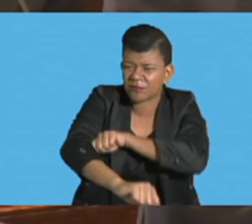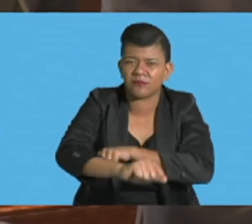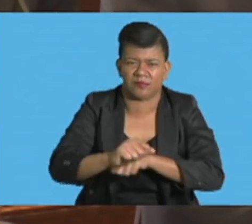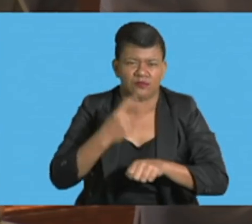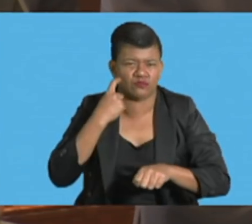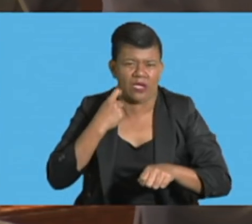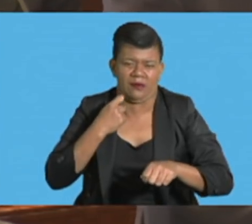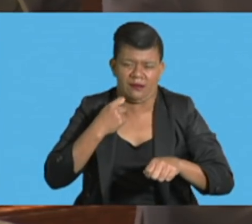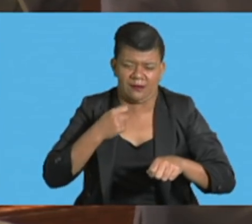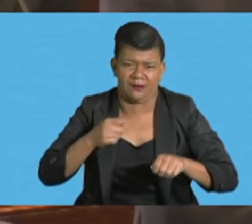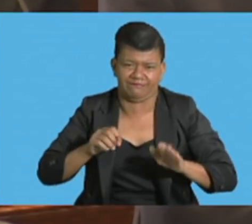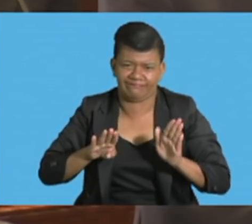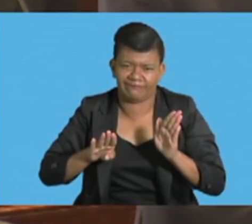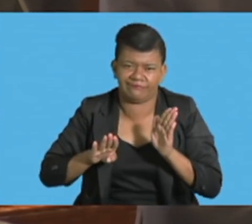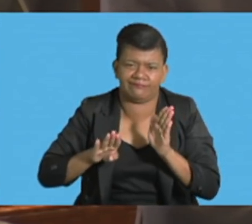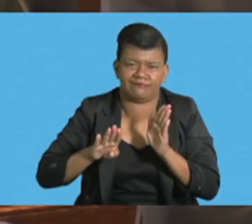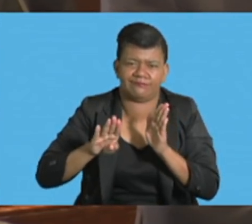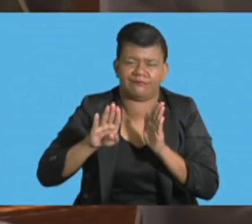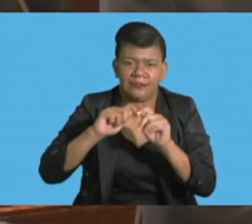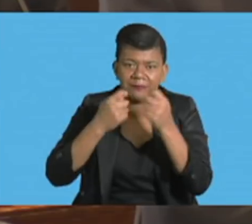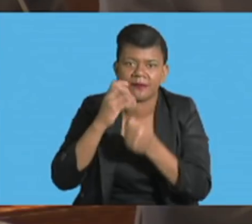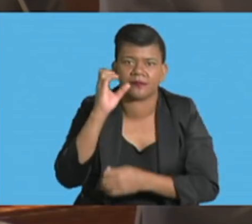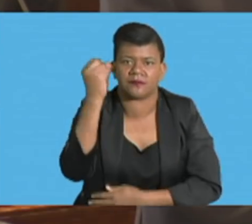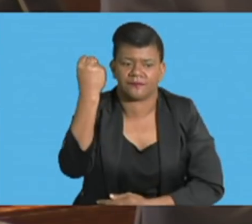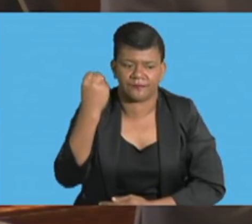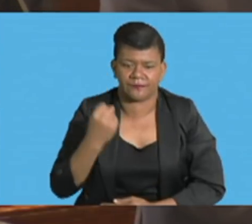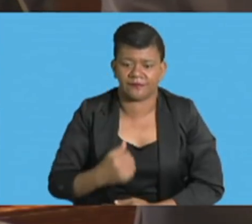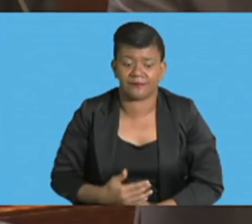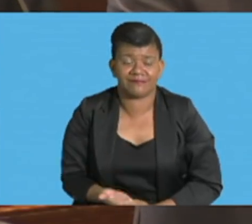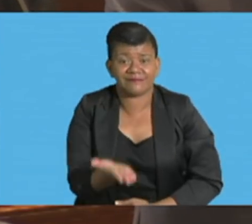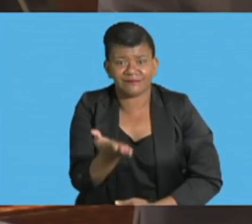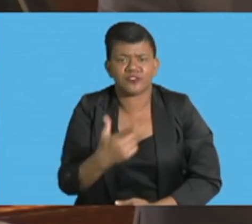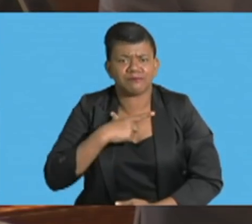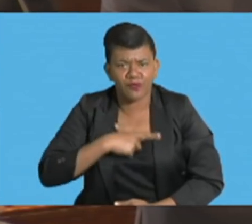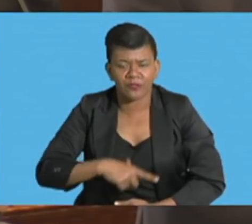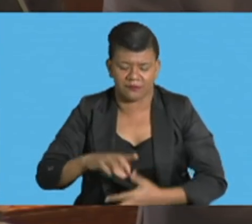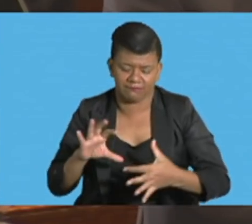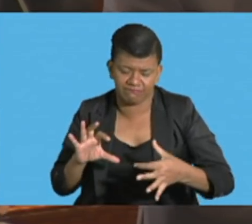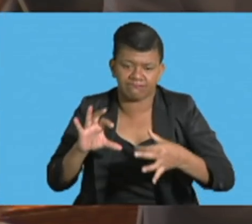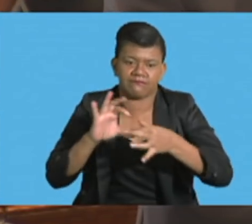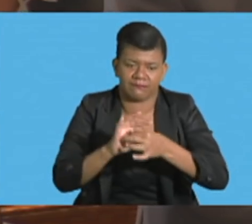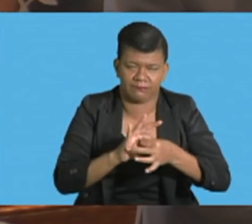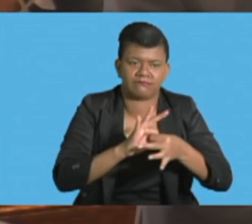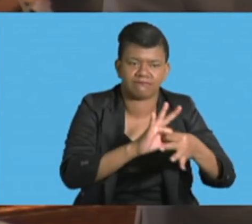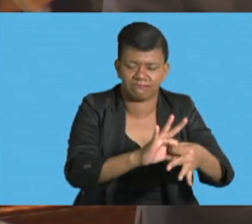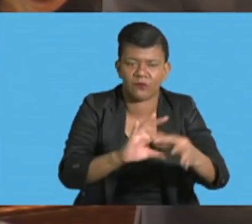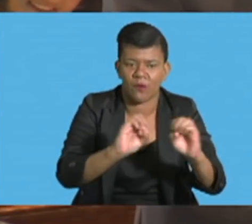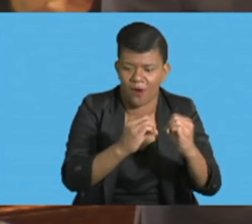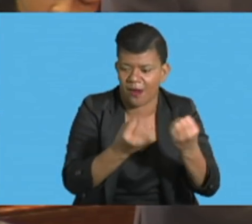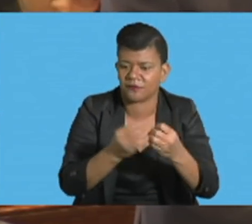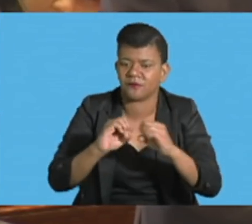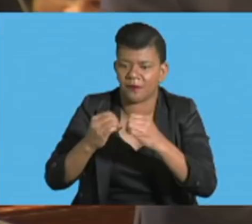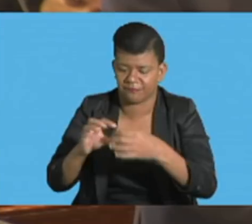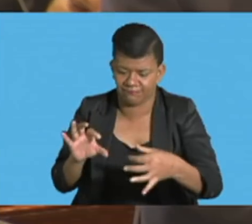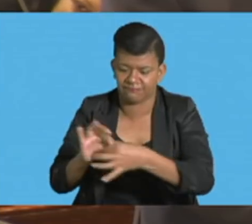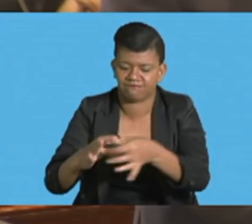success, a product of type of cohesion that a disorganized opposition can only dream of. Most importantly,